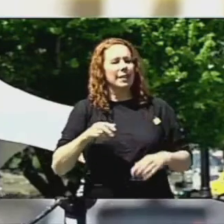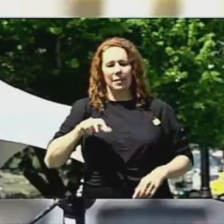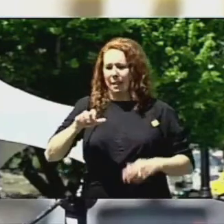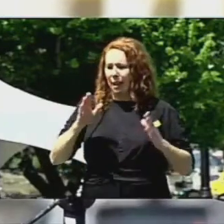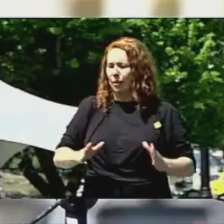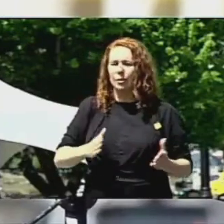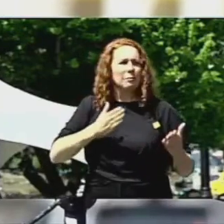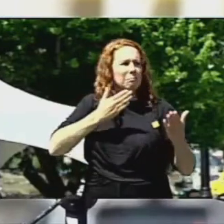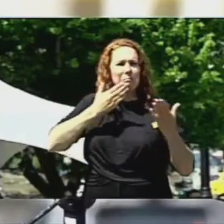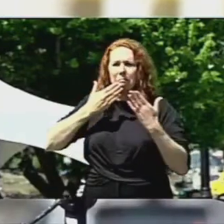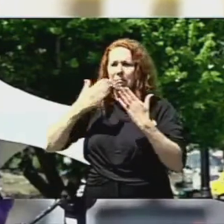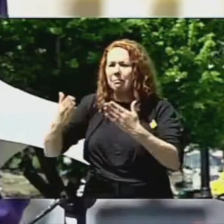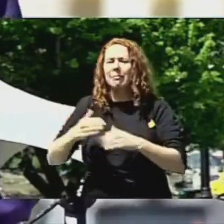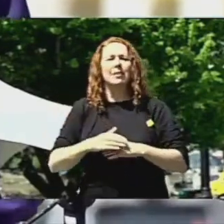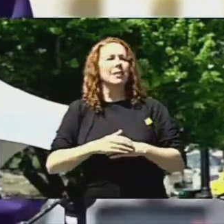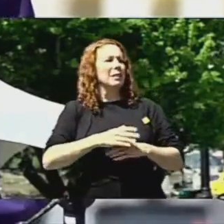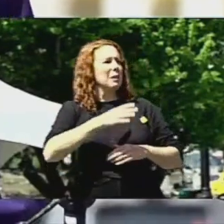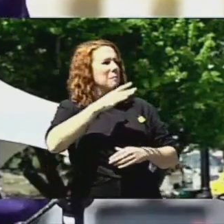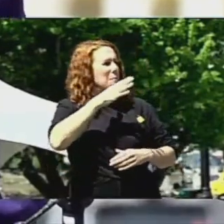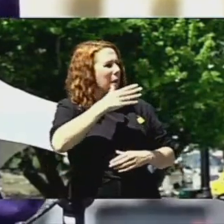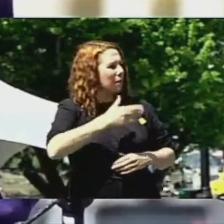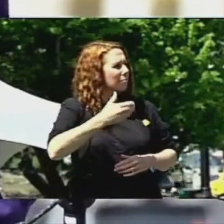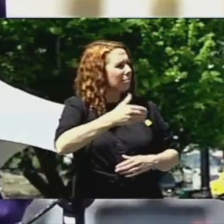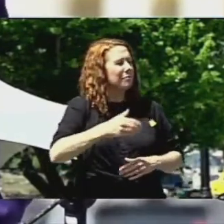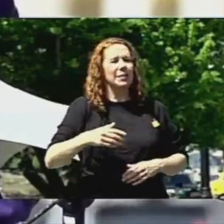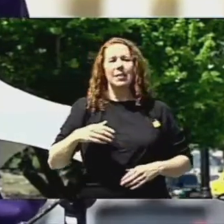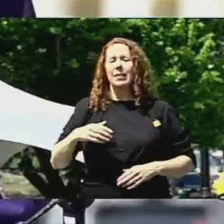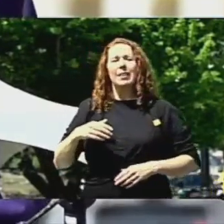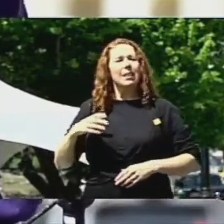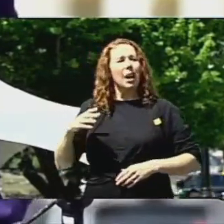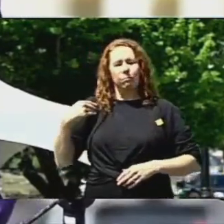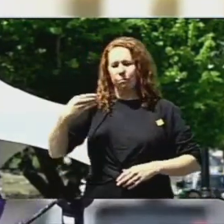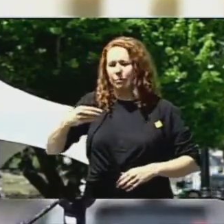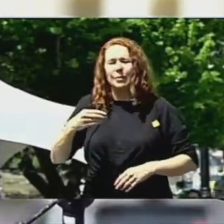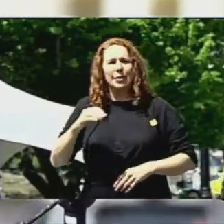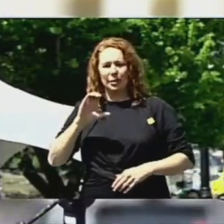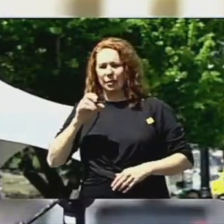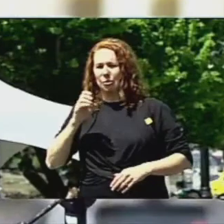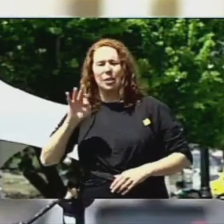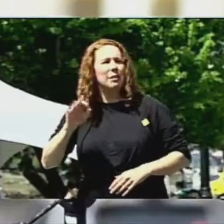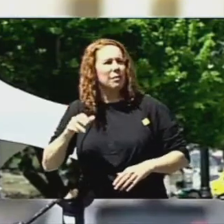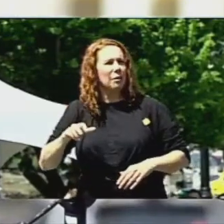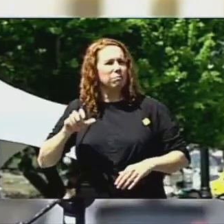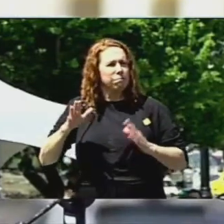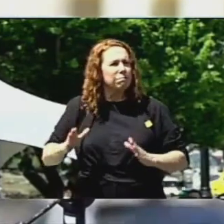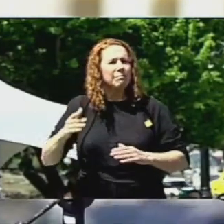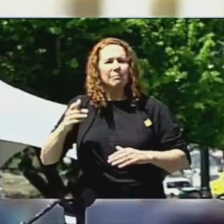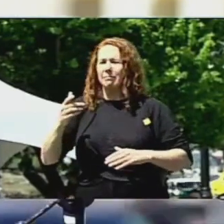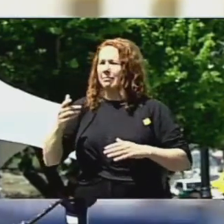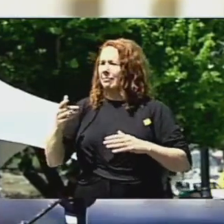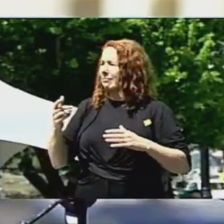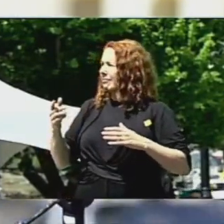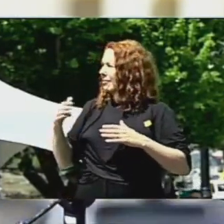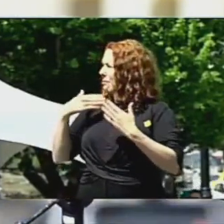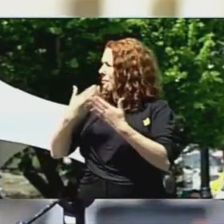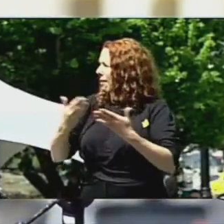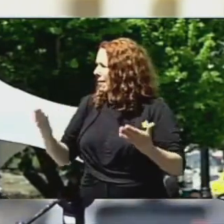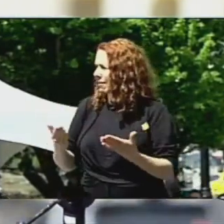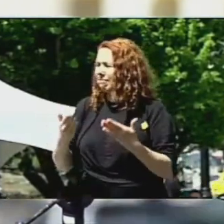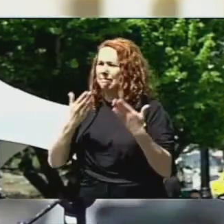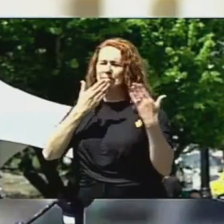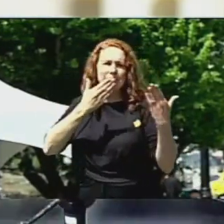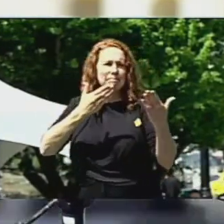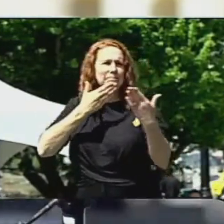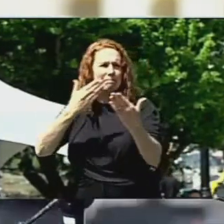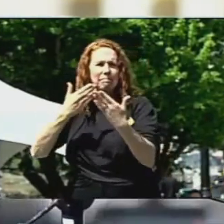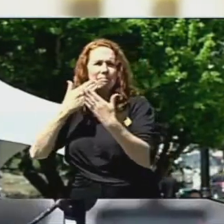elders, the matriarchs, the chiefs, hereditary chiefs who came to be here for this important day.